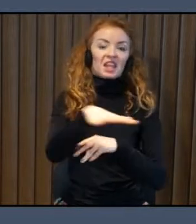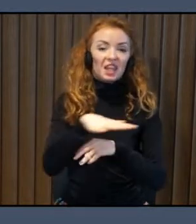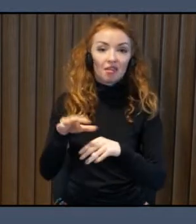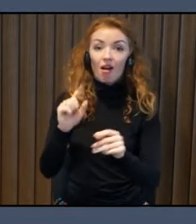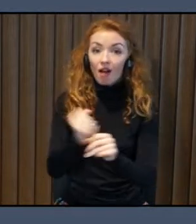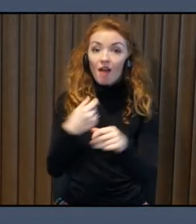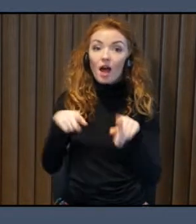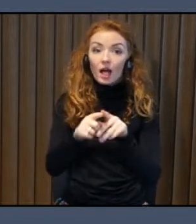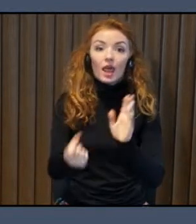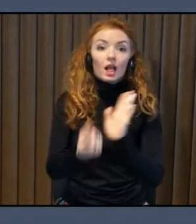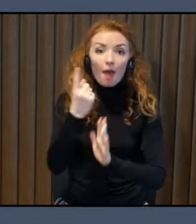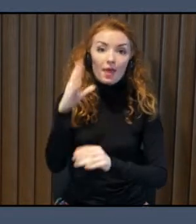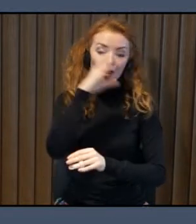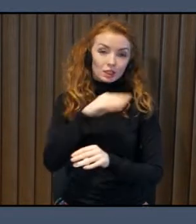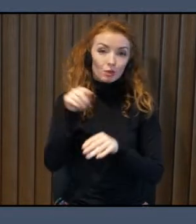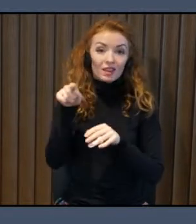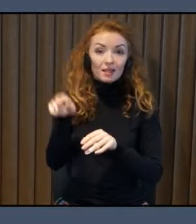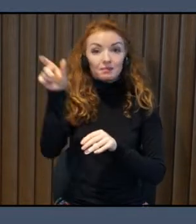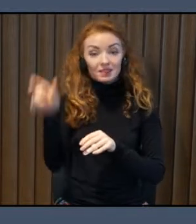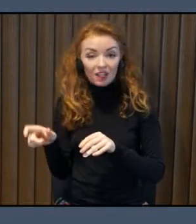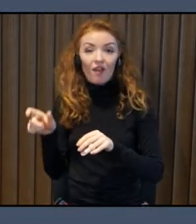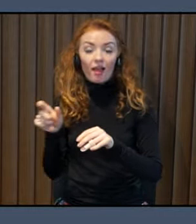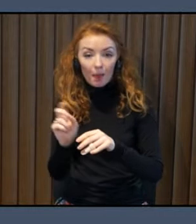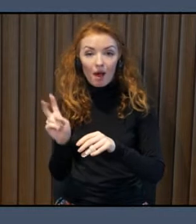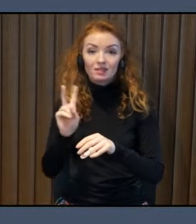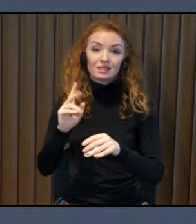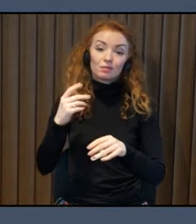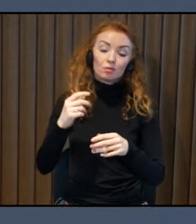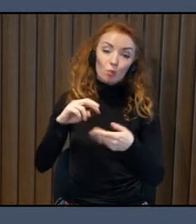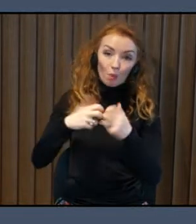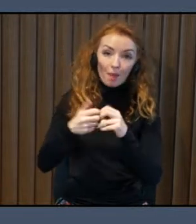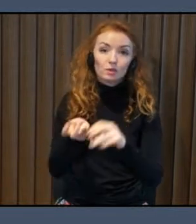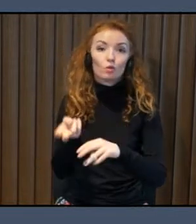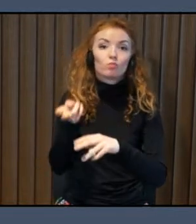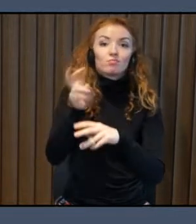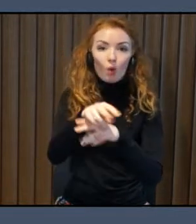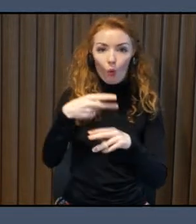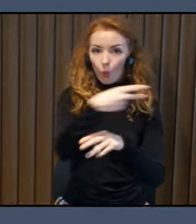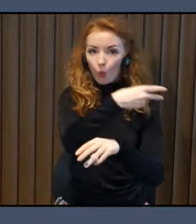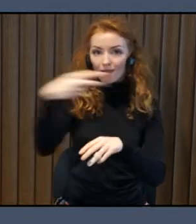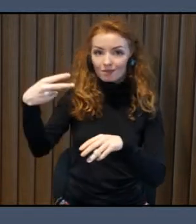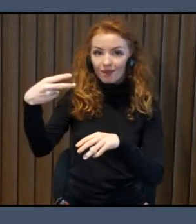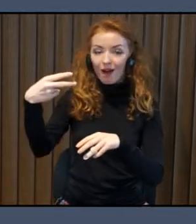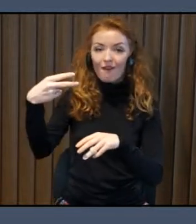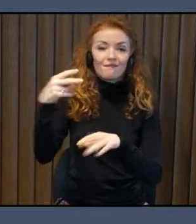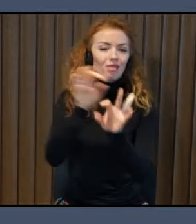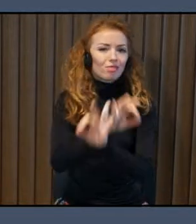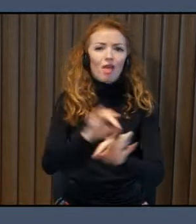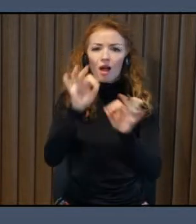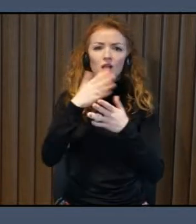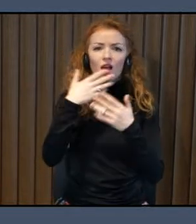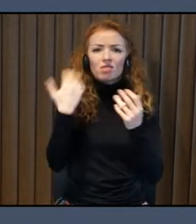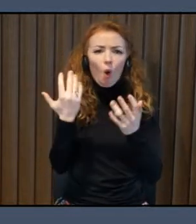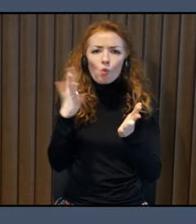lift created, and we gave an opportunity to get to the second floor of